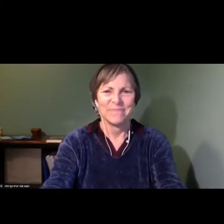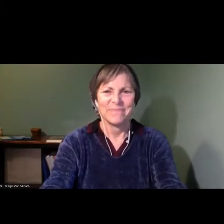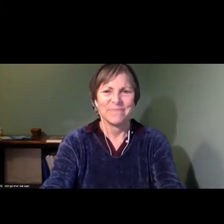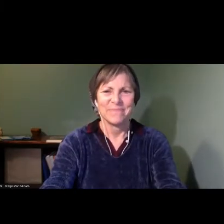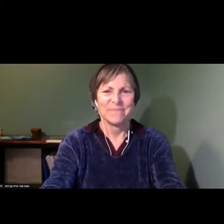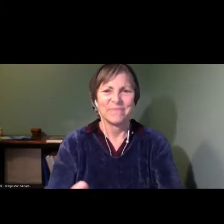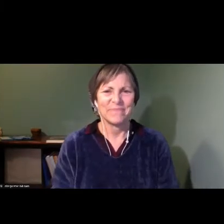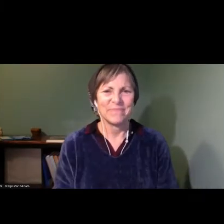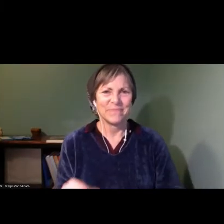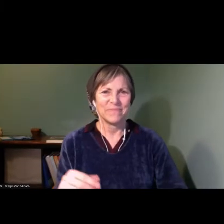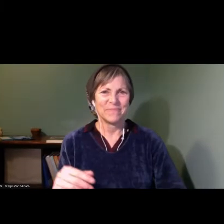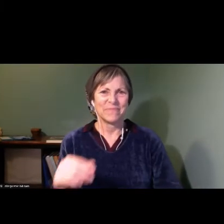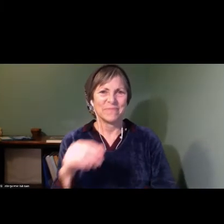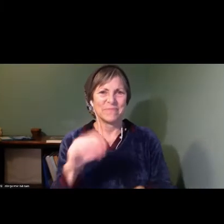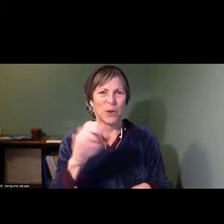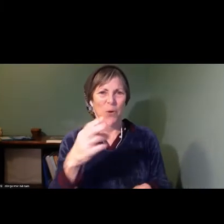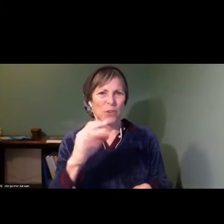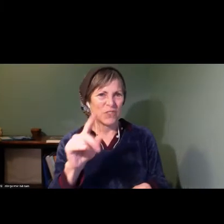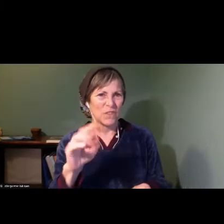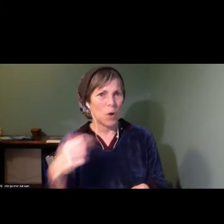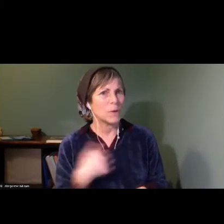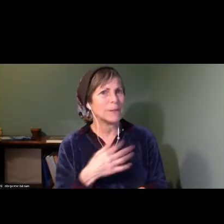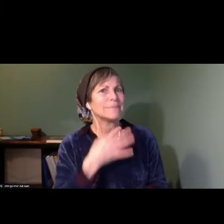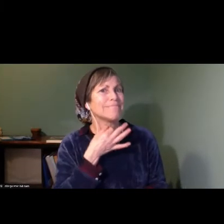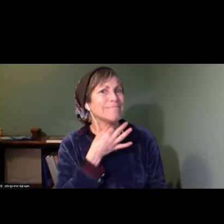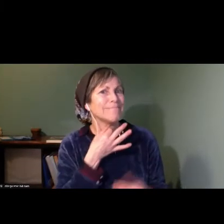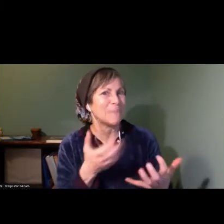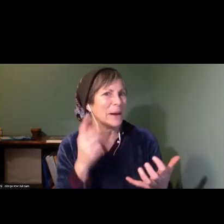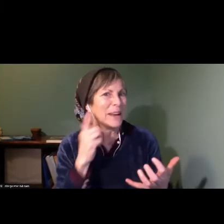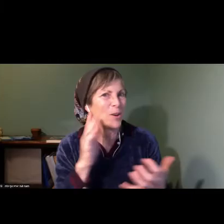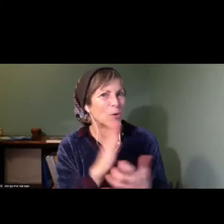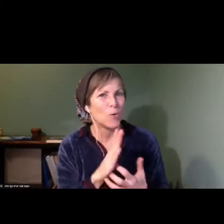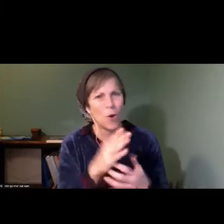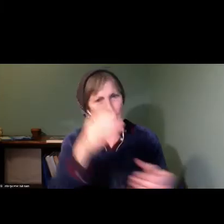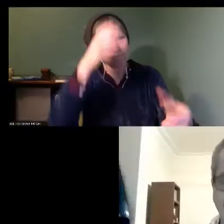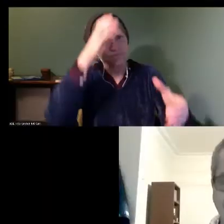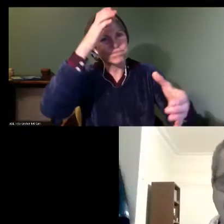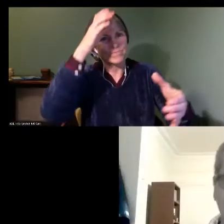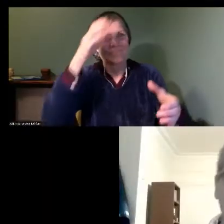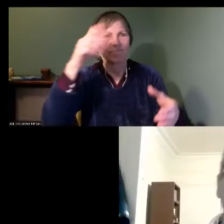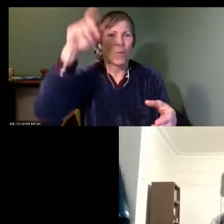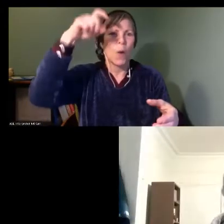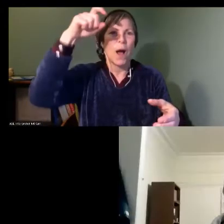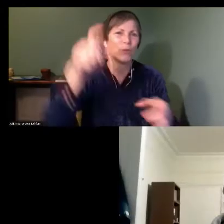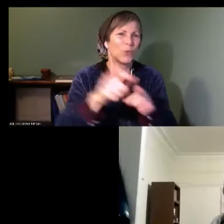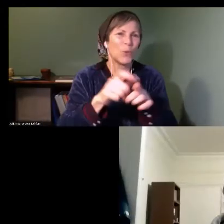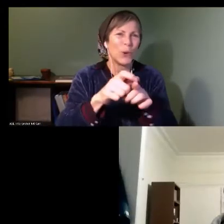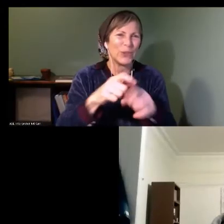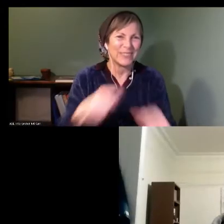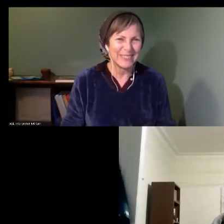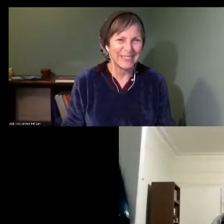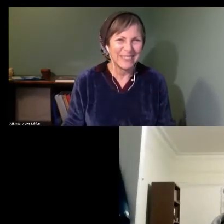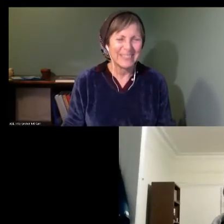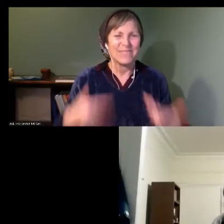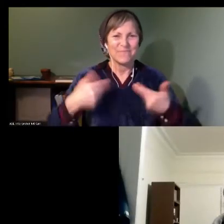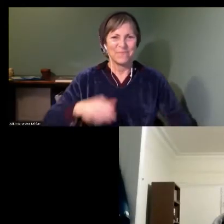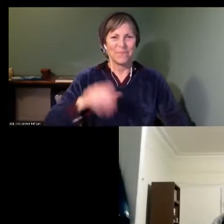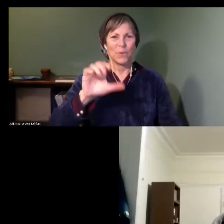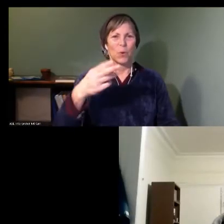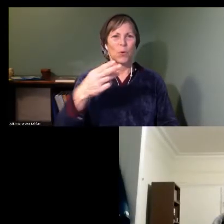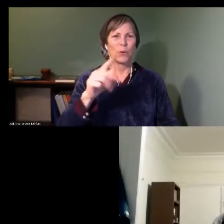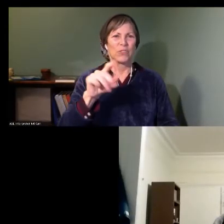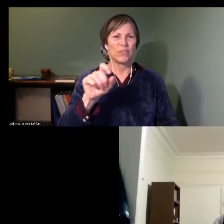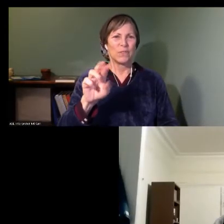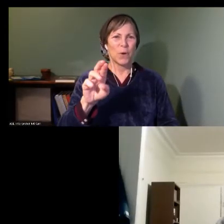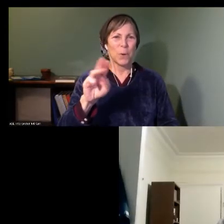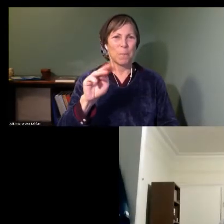We're waiting to hear your uh your uh words of wisdom Zoylo. I'm I'm Christopher Malone uh I am a